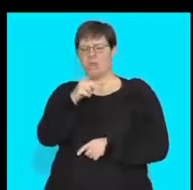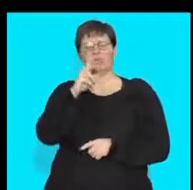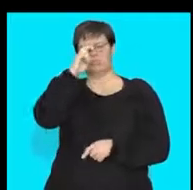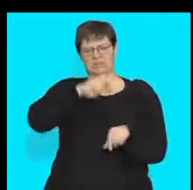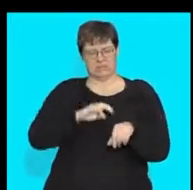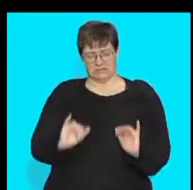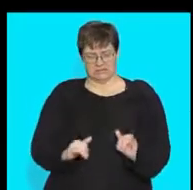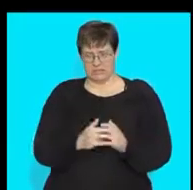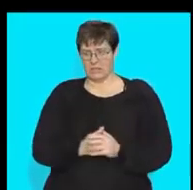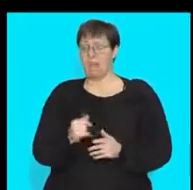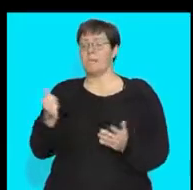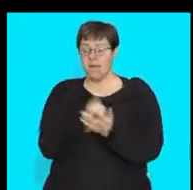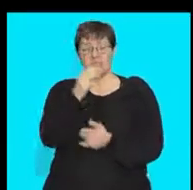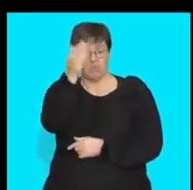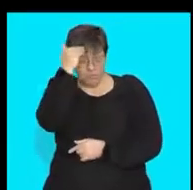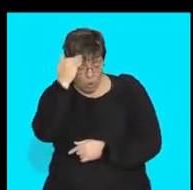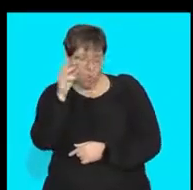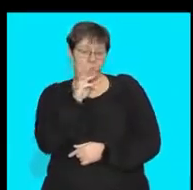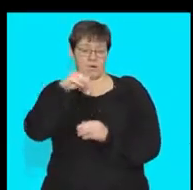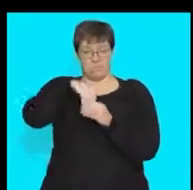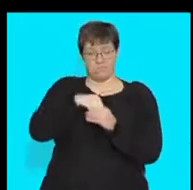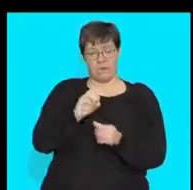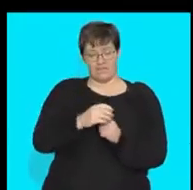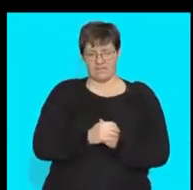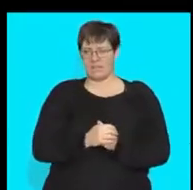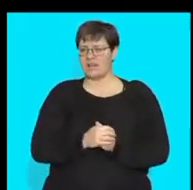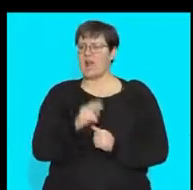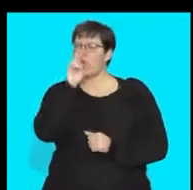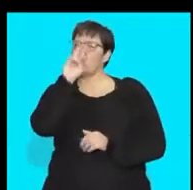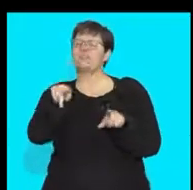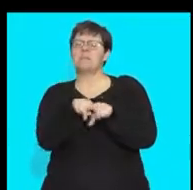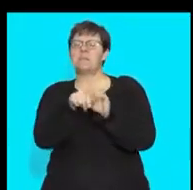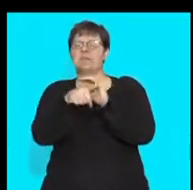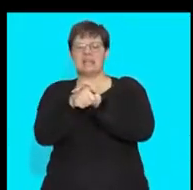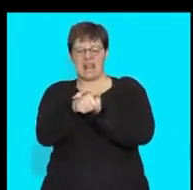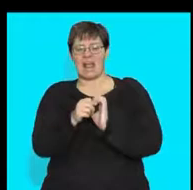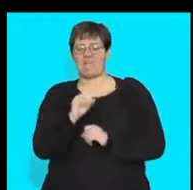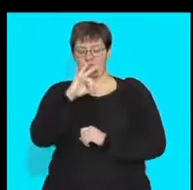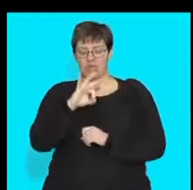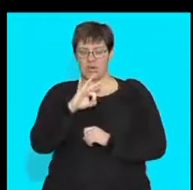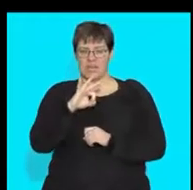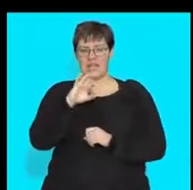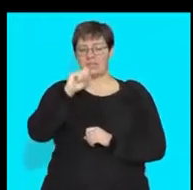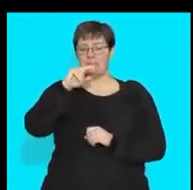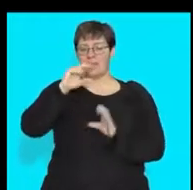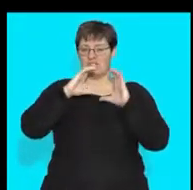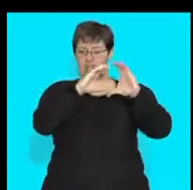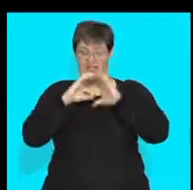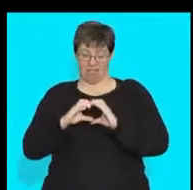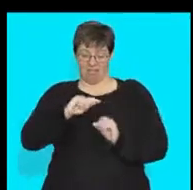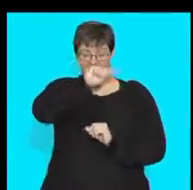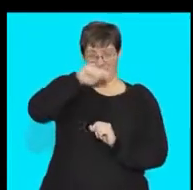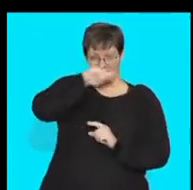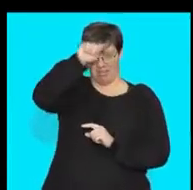look at that. We have to know that there's liquid in it. So like I said, little snail, it's got the 3 semicircular